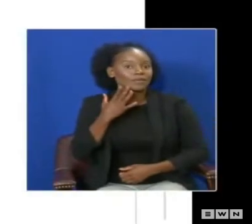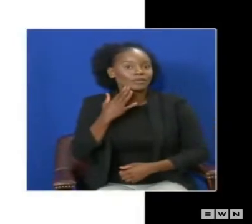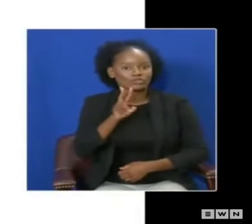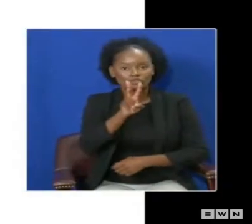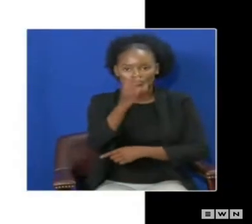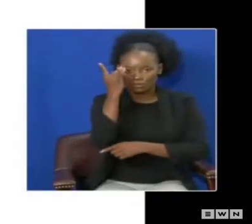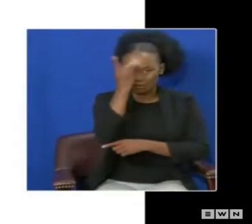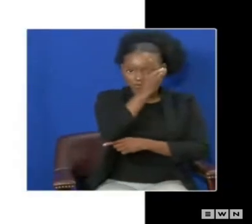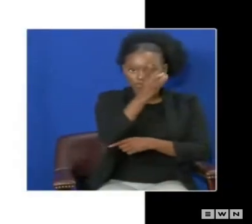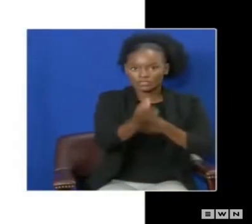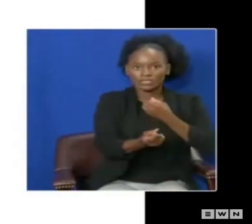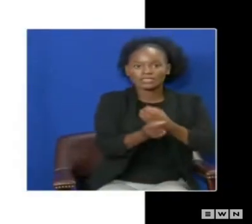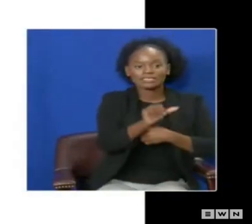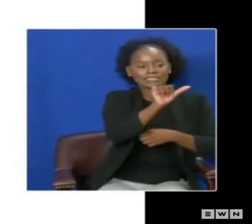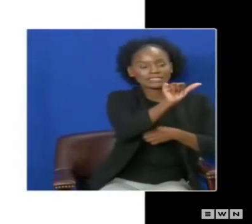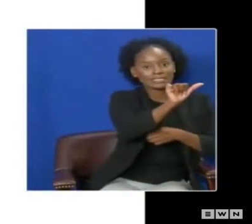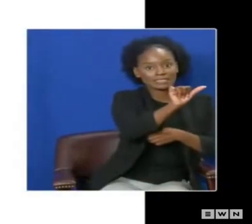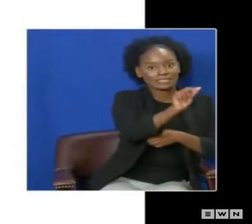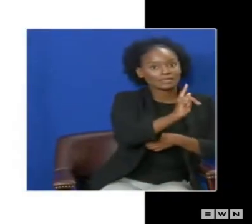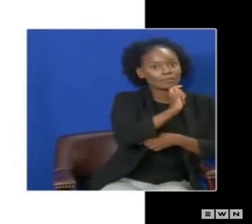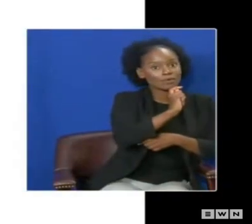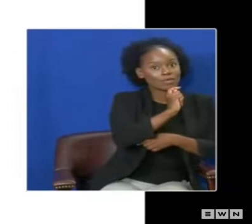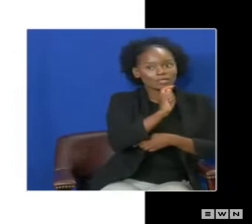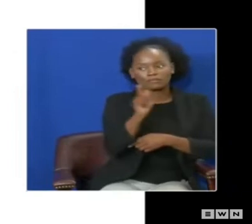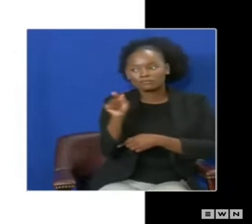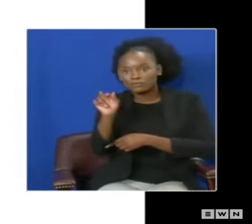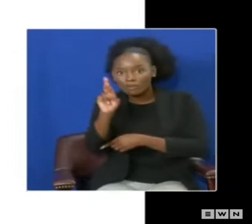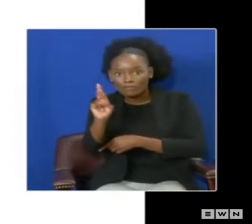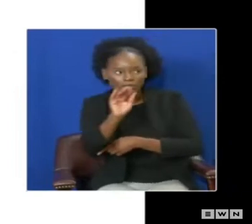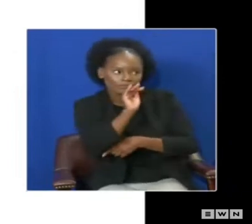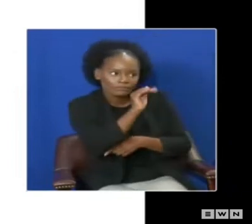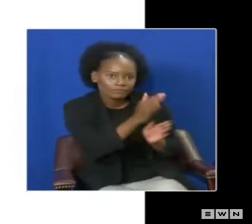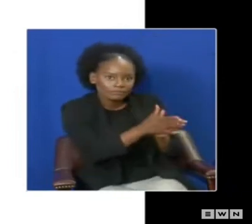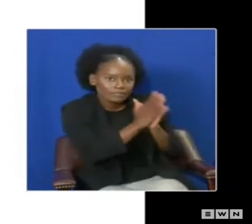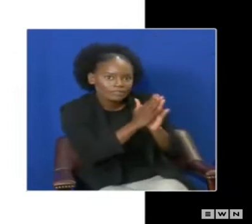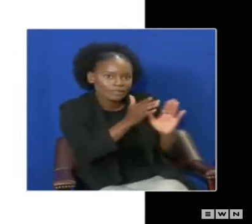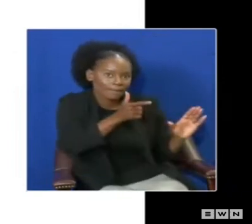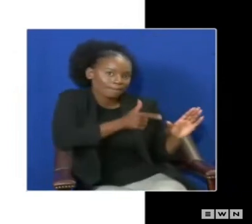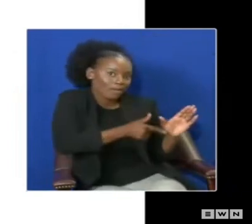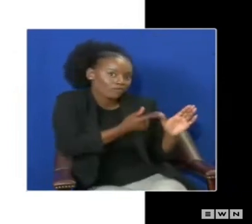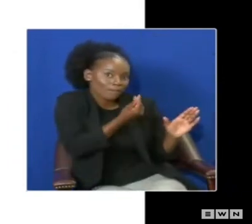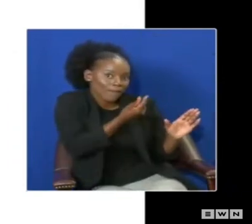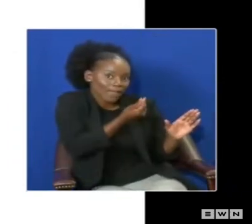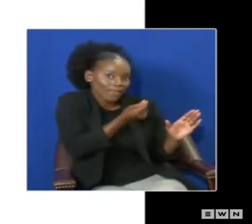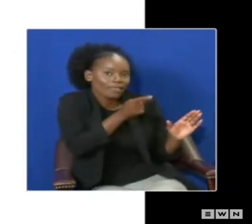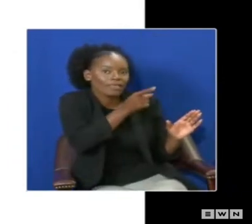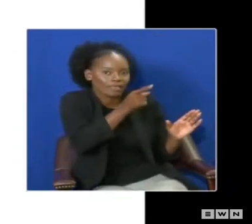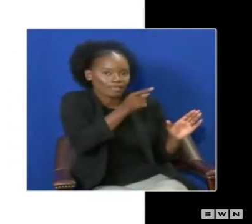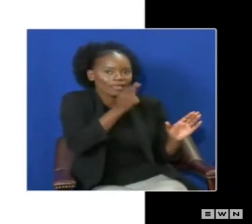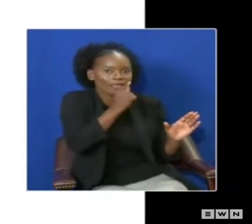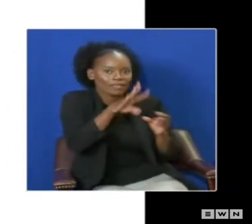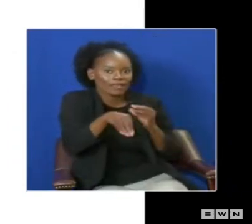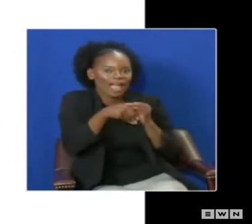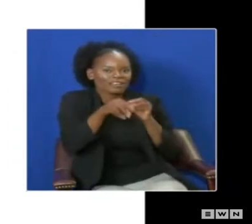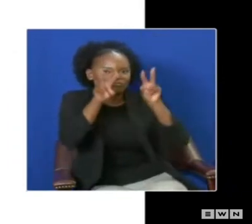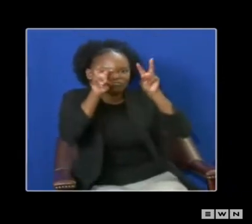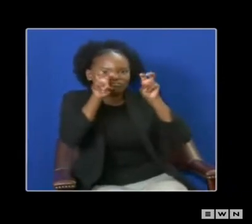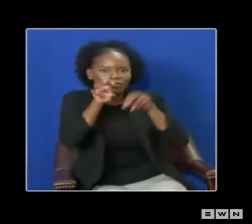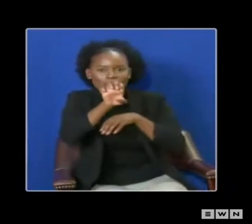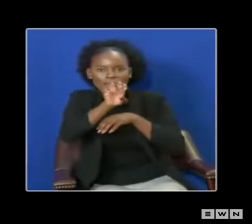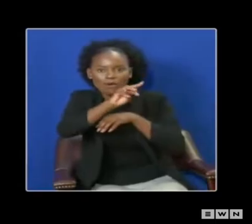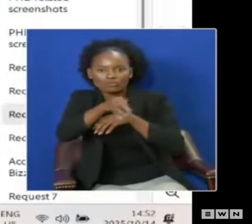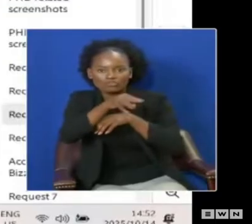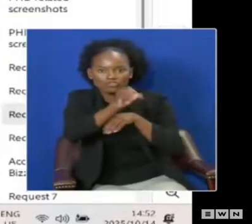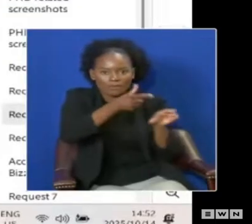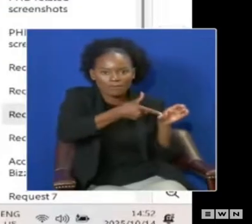6:51 in the morning, please send me petrol. Again with the emoji of a petrol pump. On